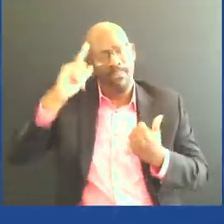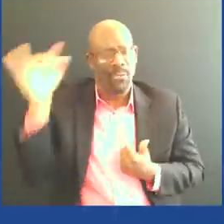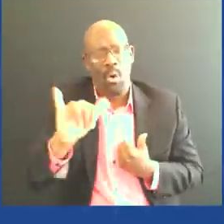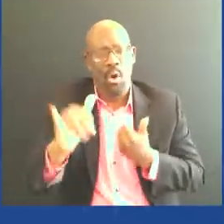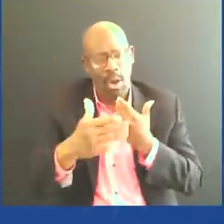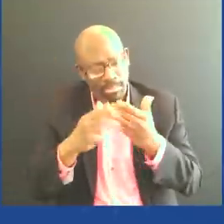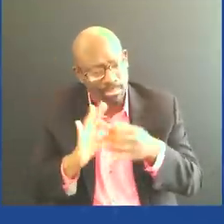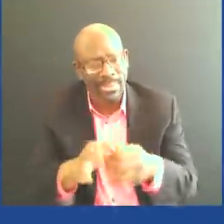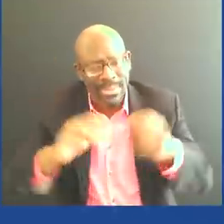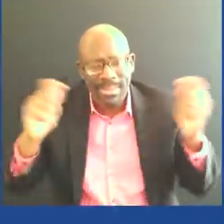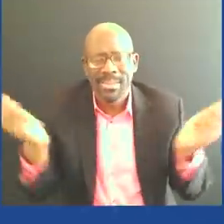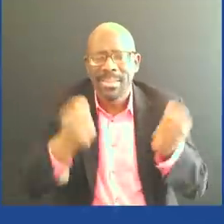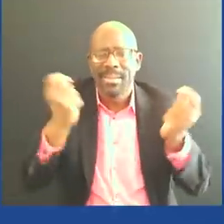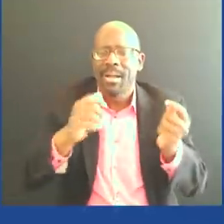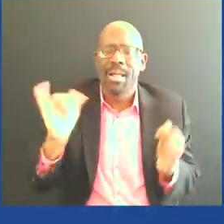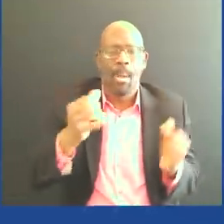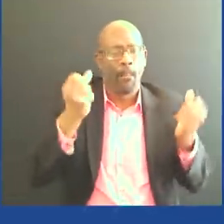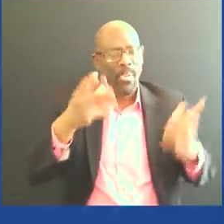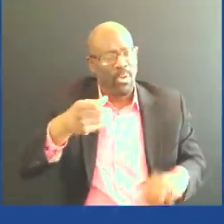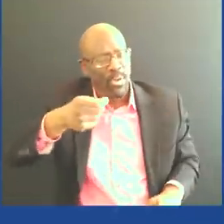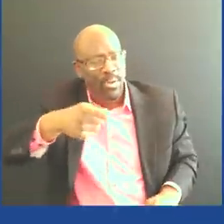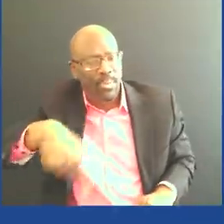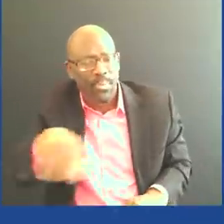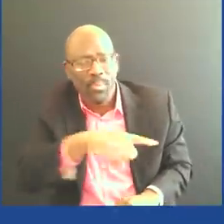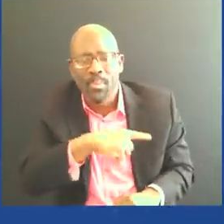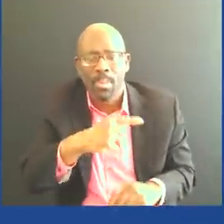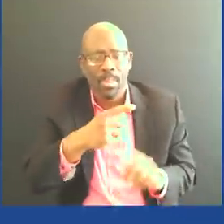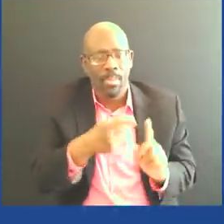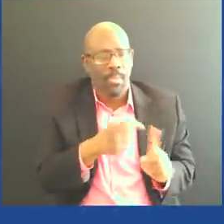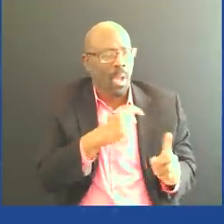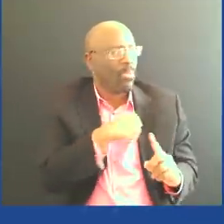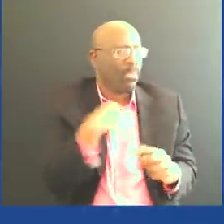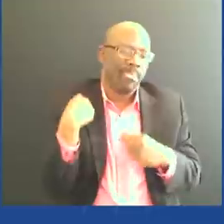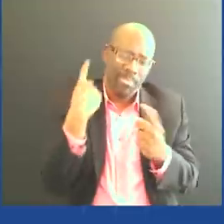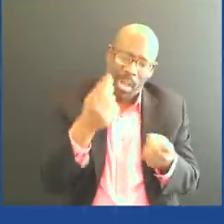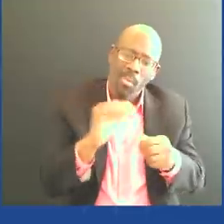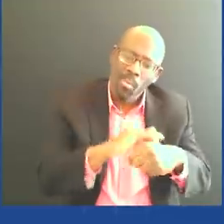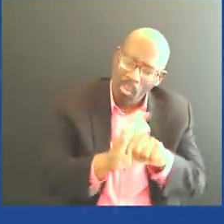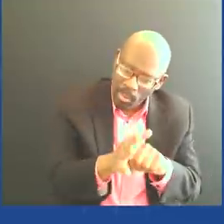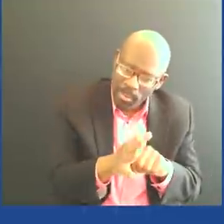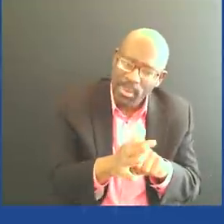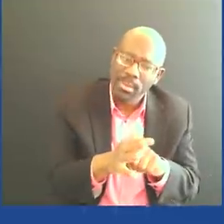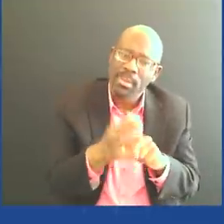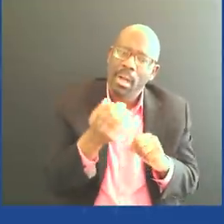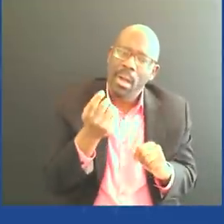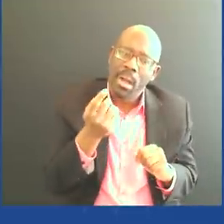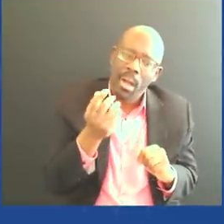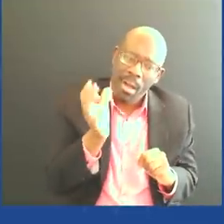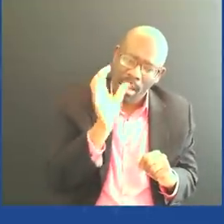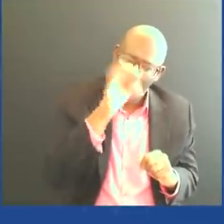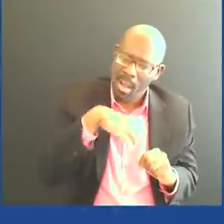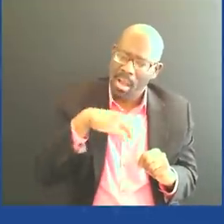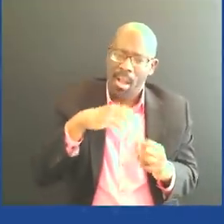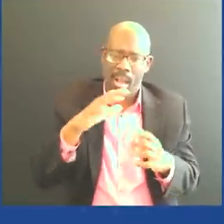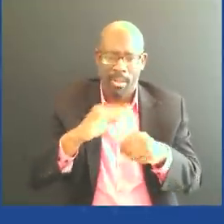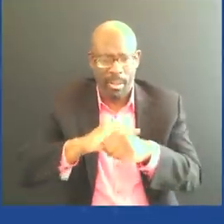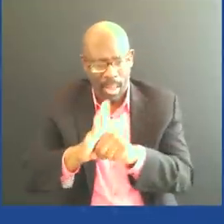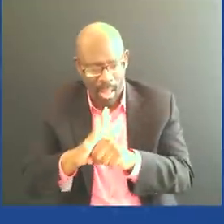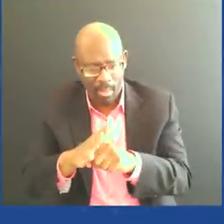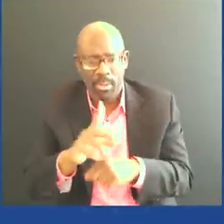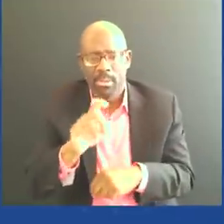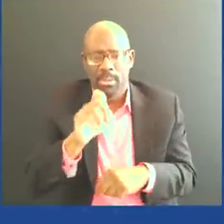of the ordinary. At the beginning of the pandemic, the Delaware became the first ship